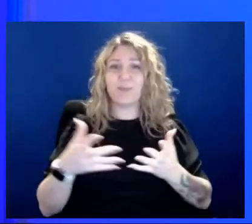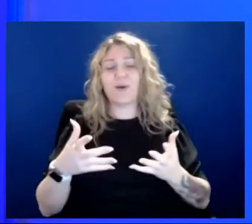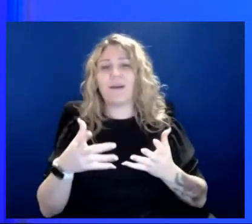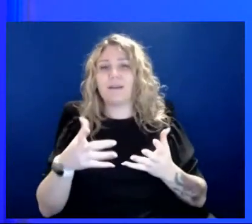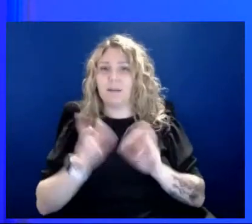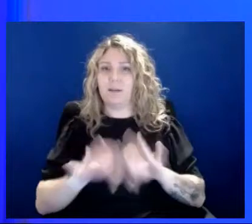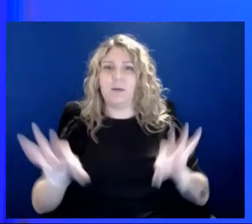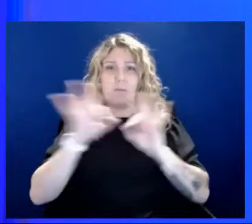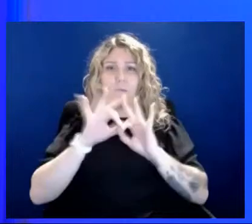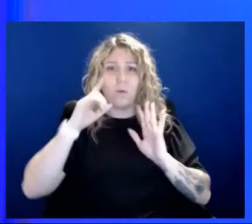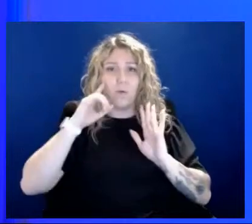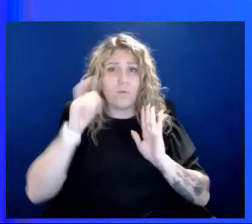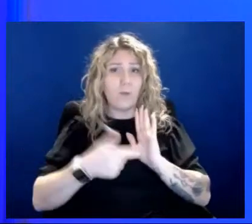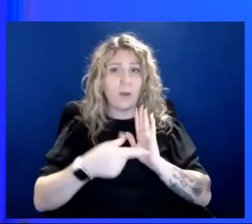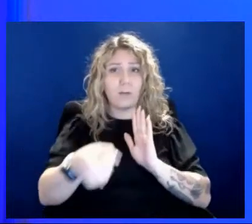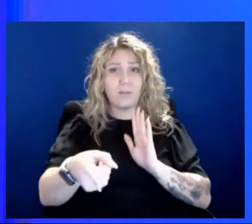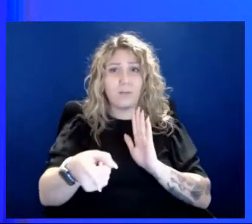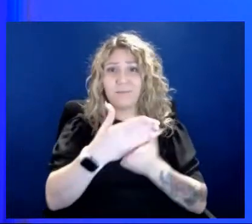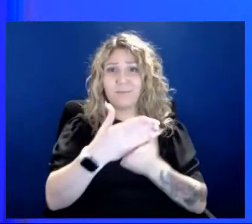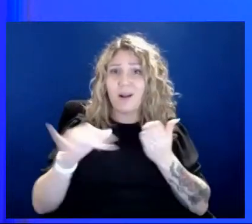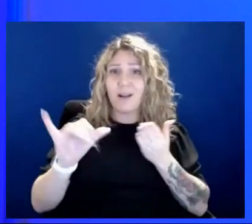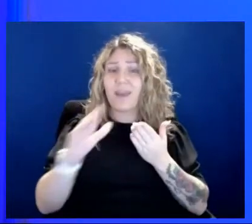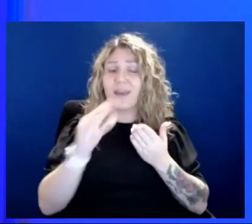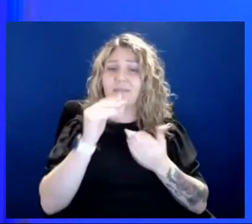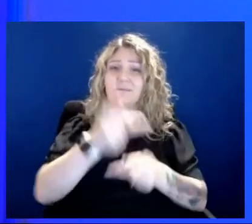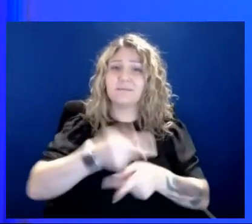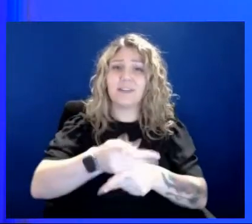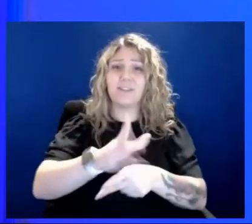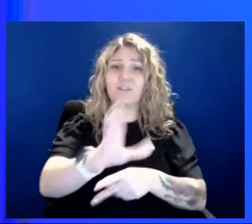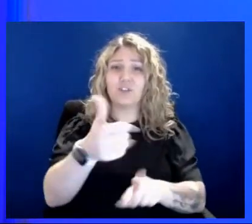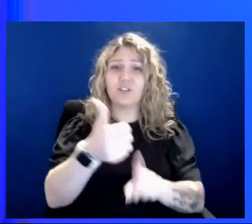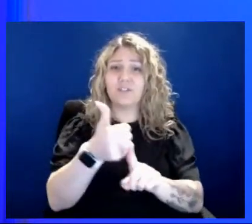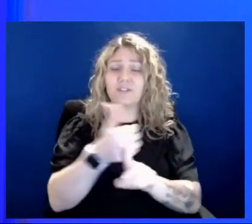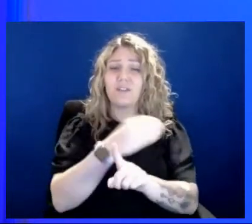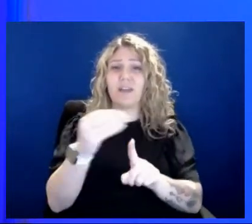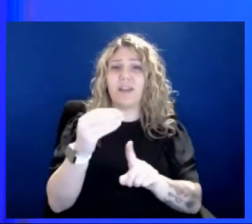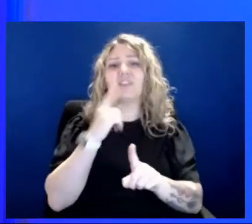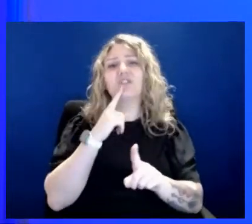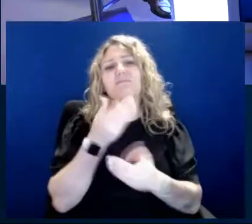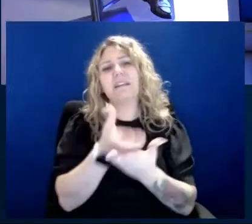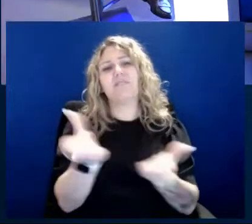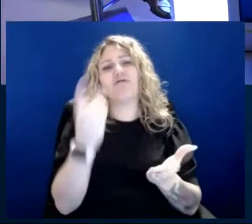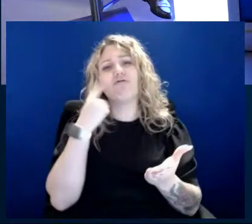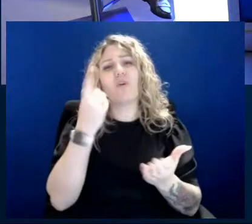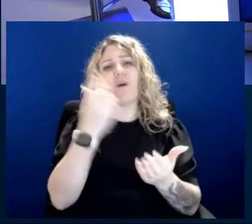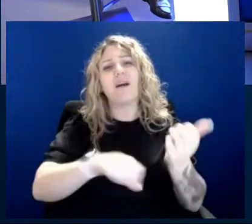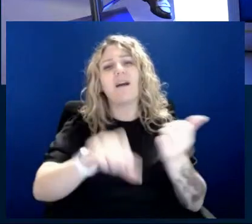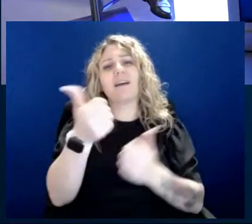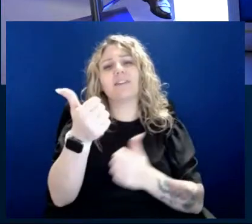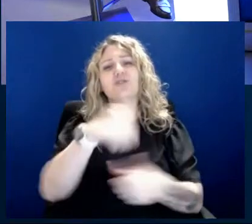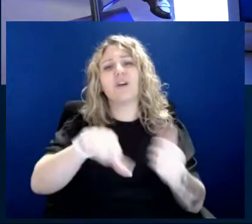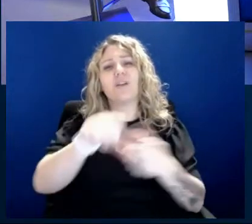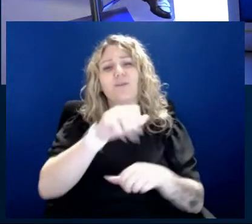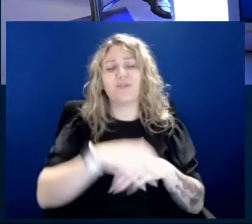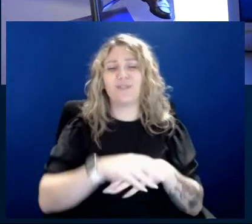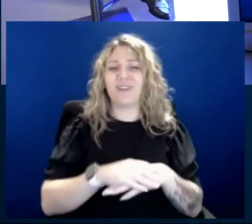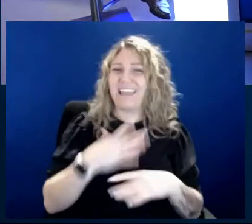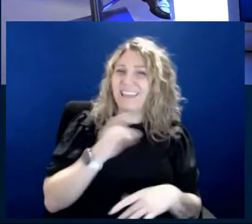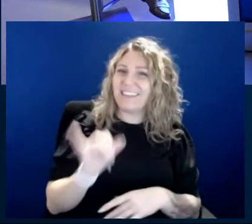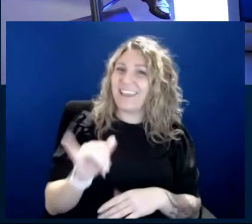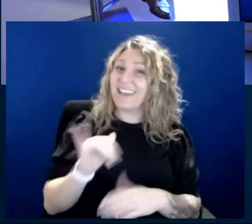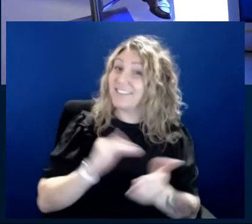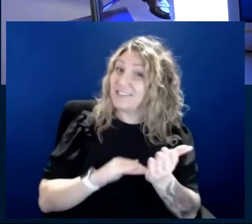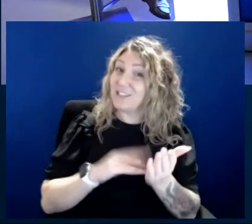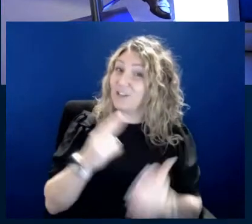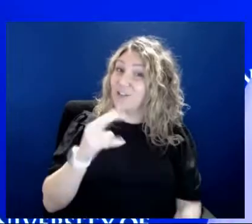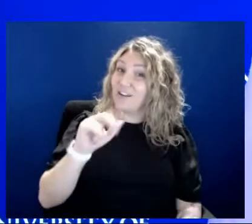you are part of that and take care of yourself, but also just be there for other people too. Oh, I like that. Dr. Hawkinson.